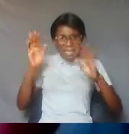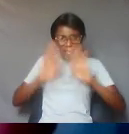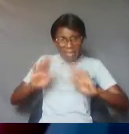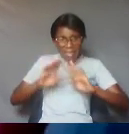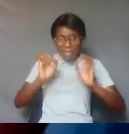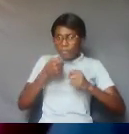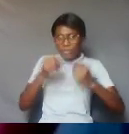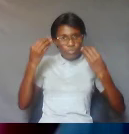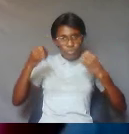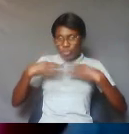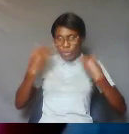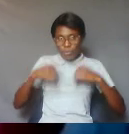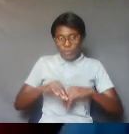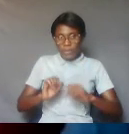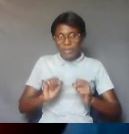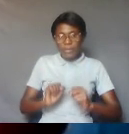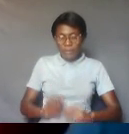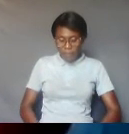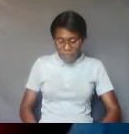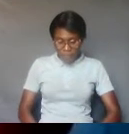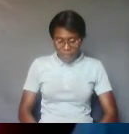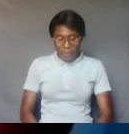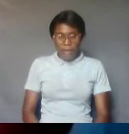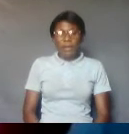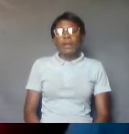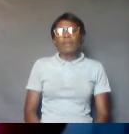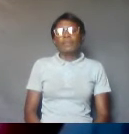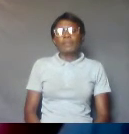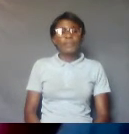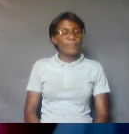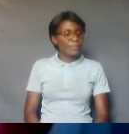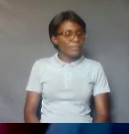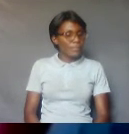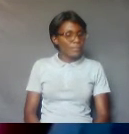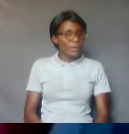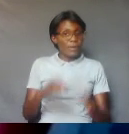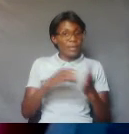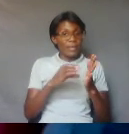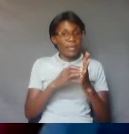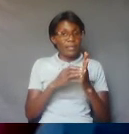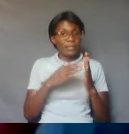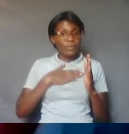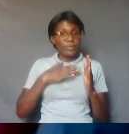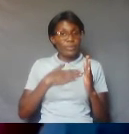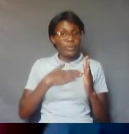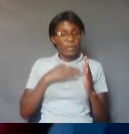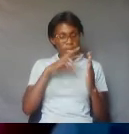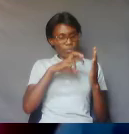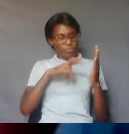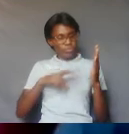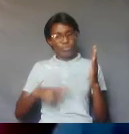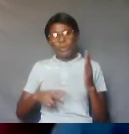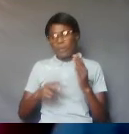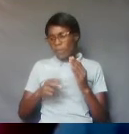portion, we begin to look at in verses 8 and 9, what lessons can one take from this